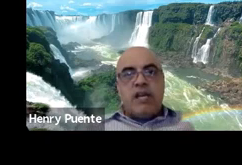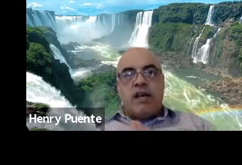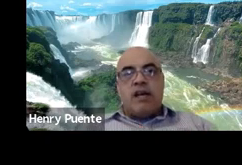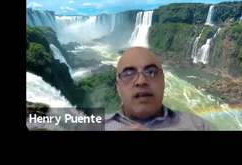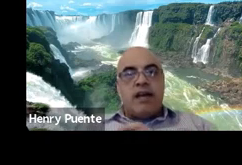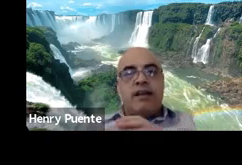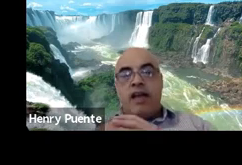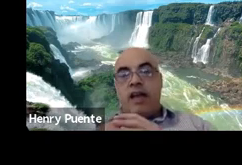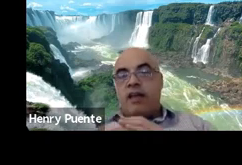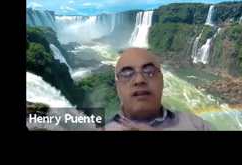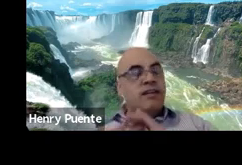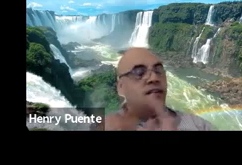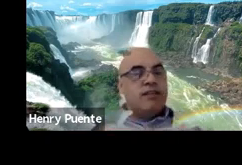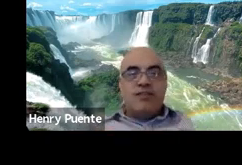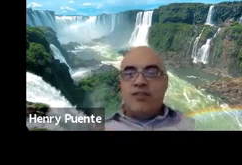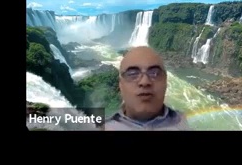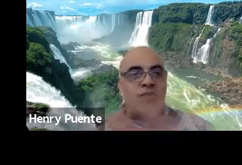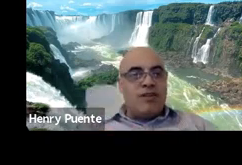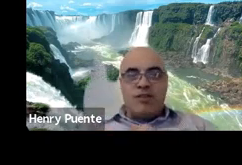through media that, hey,